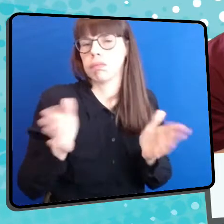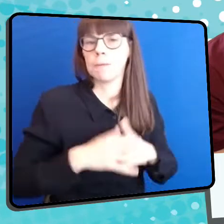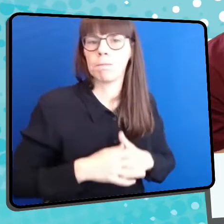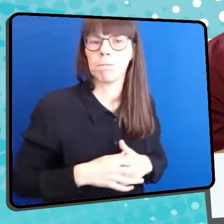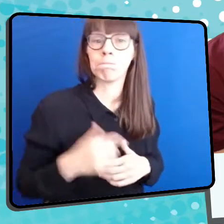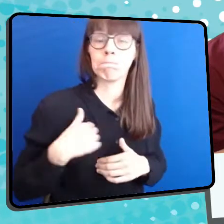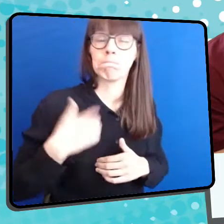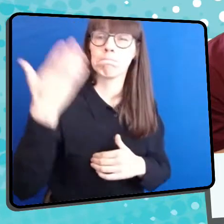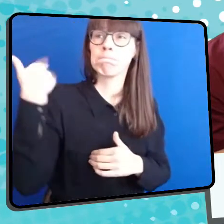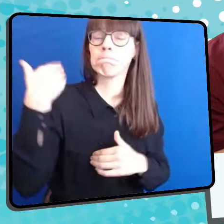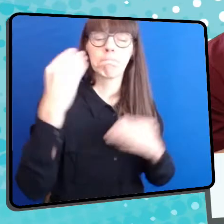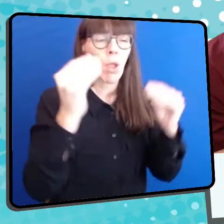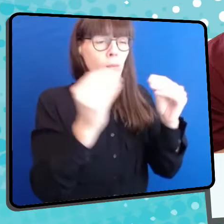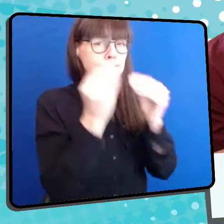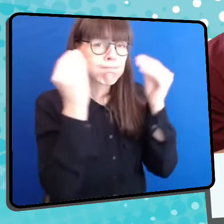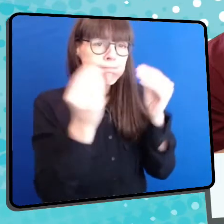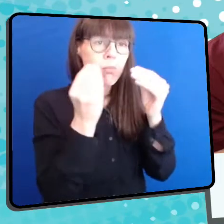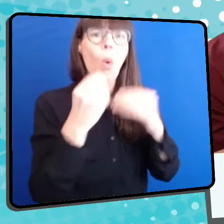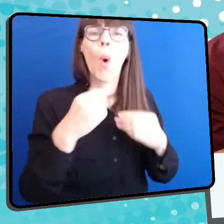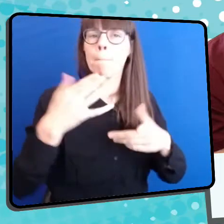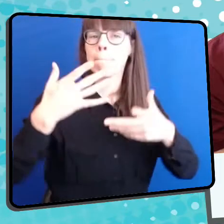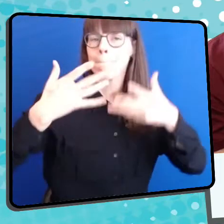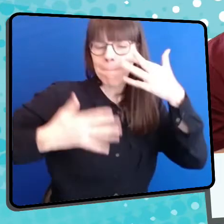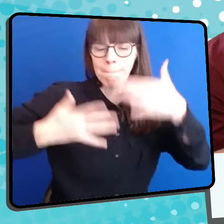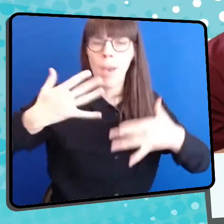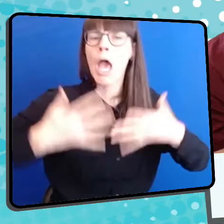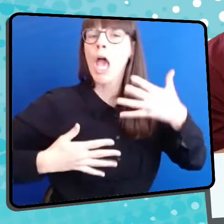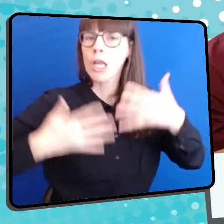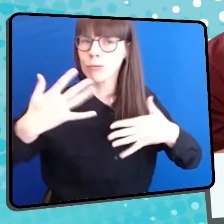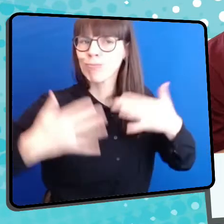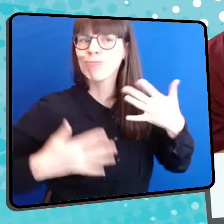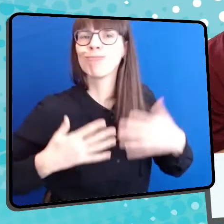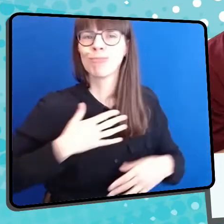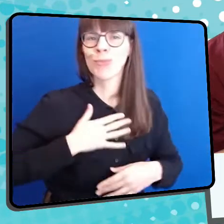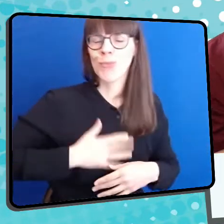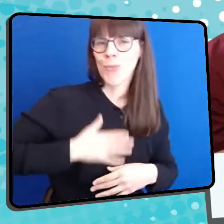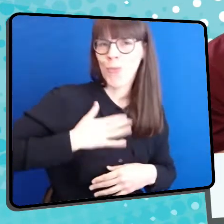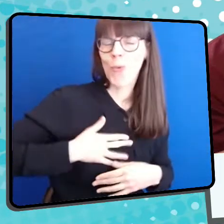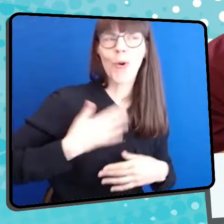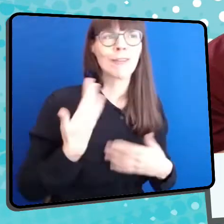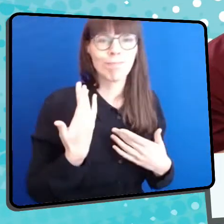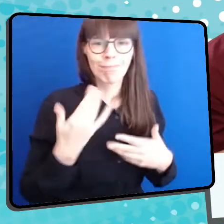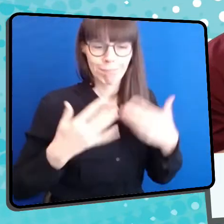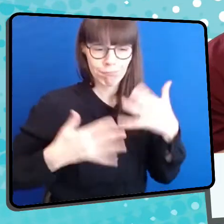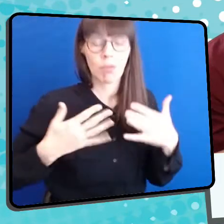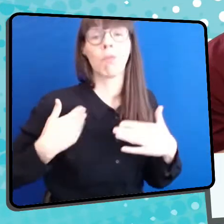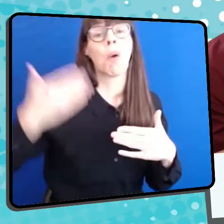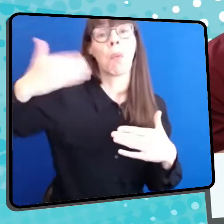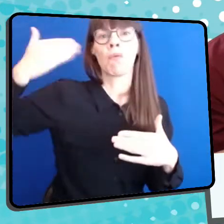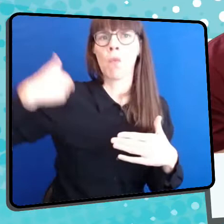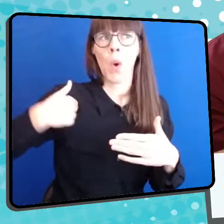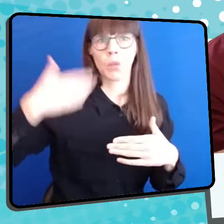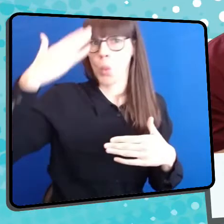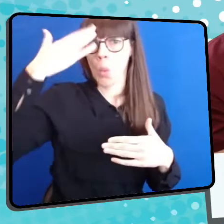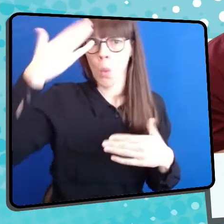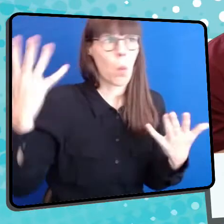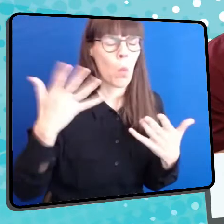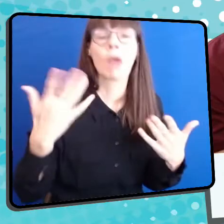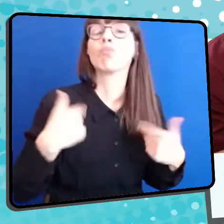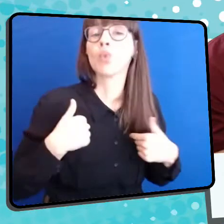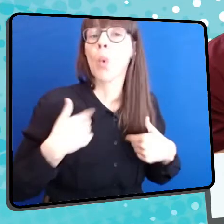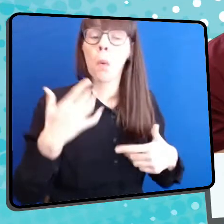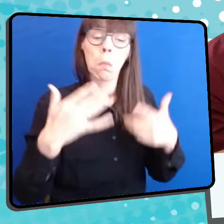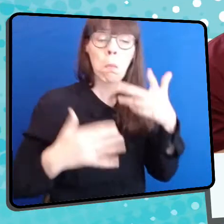and I was like, yeah, I'll do maths. I don't know. Thought I wanted to do medicine before that. I never knew what I wanted. So it's like, well, what's to say that,